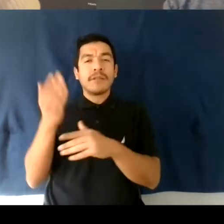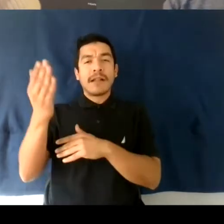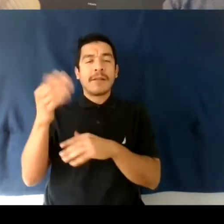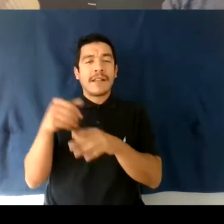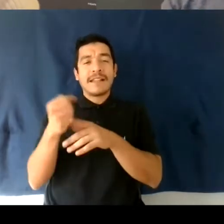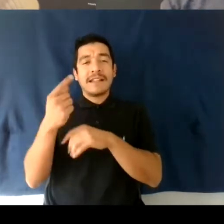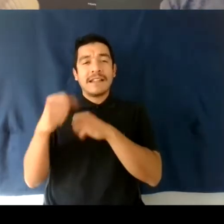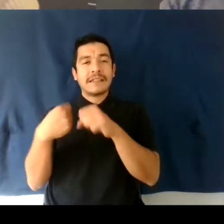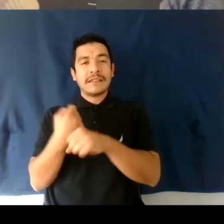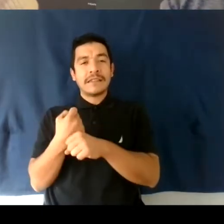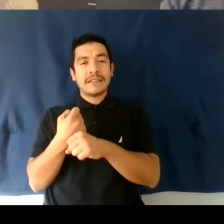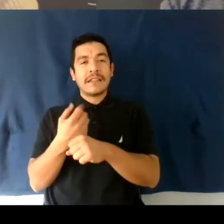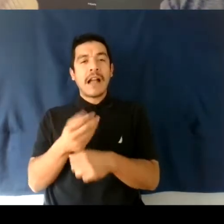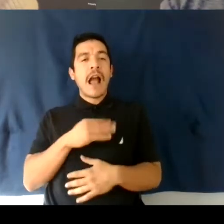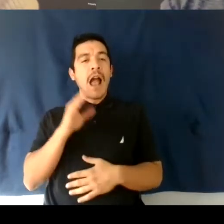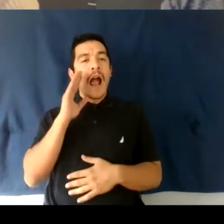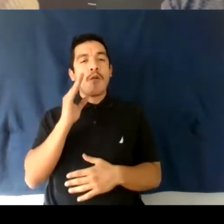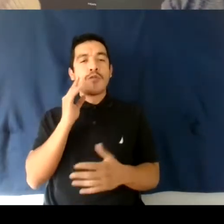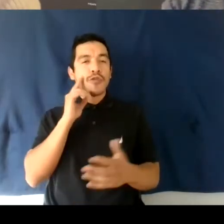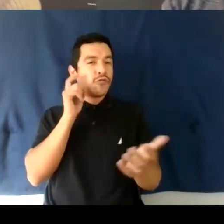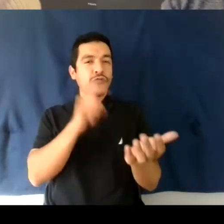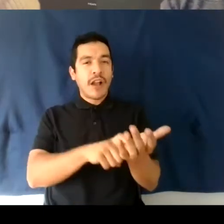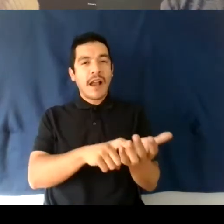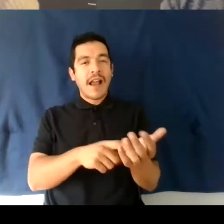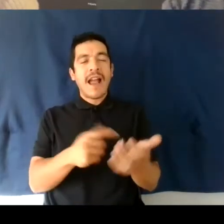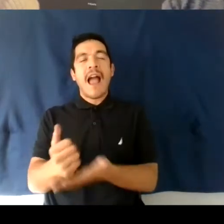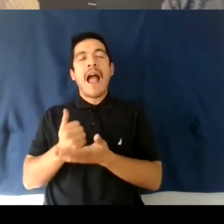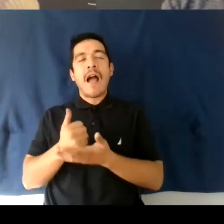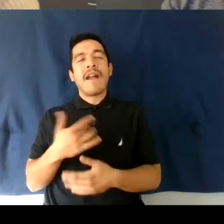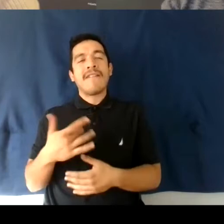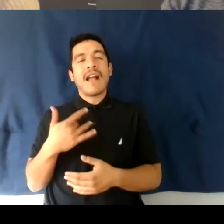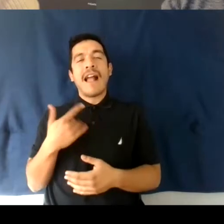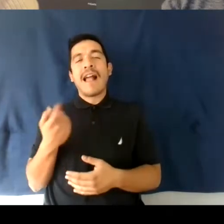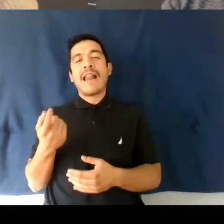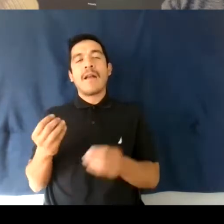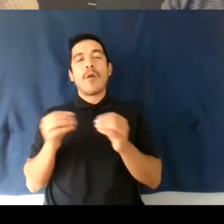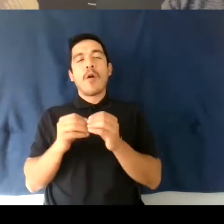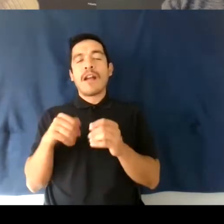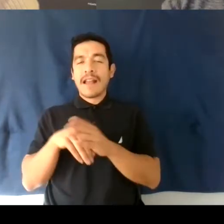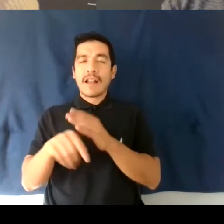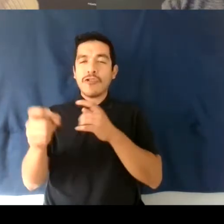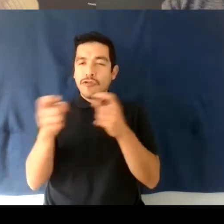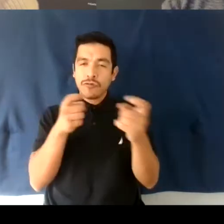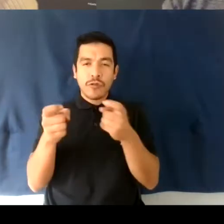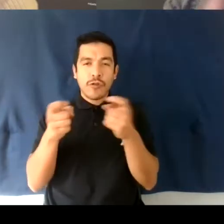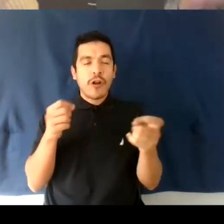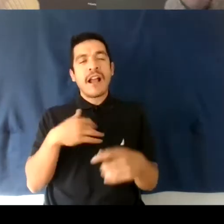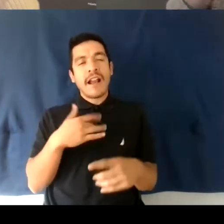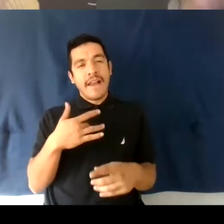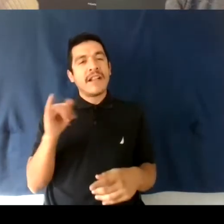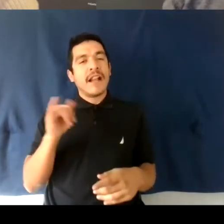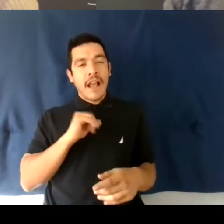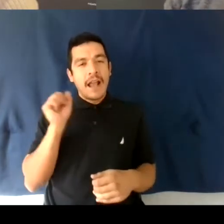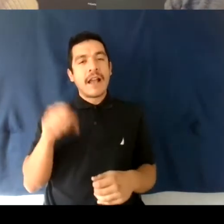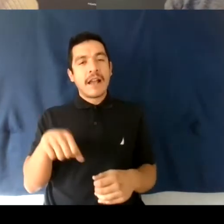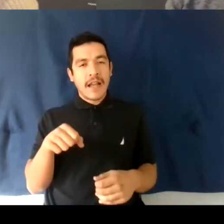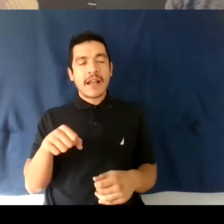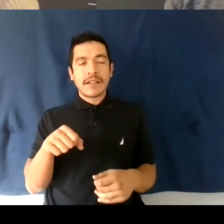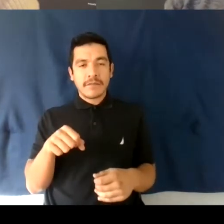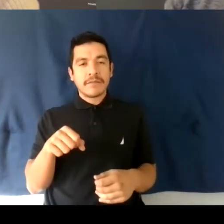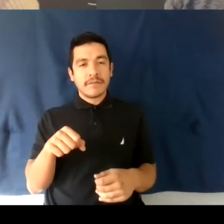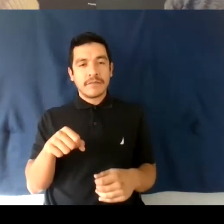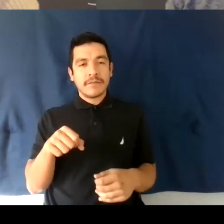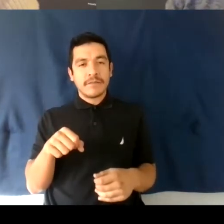year. And I will like track. It just like helps me feel a little bit like in control when I can be like, okay, I'm going